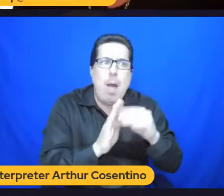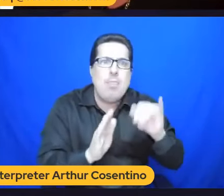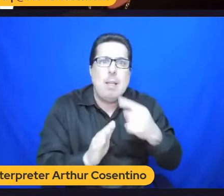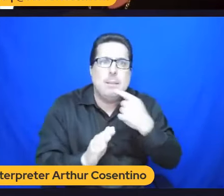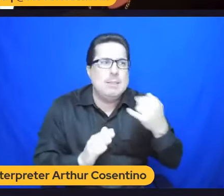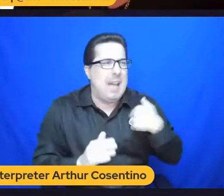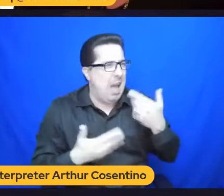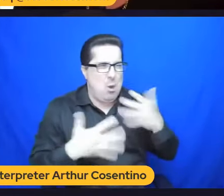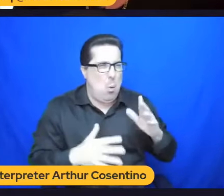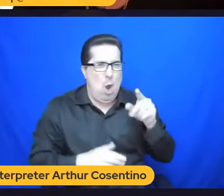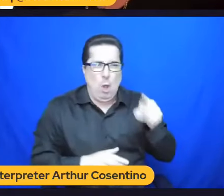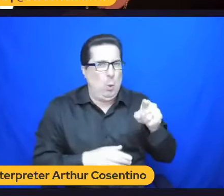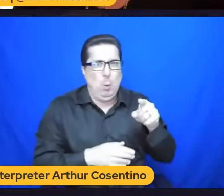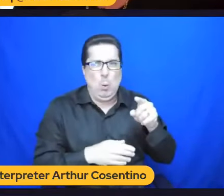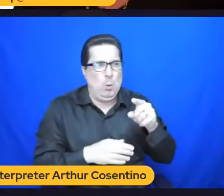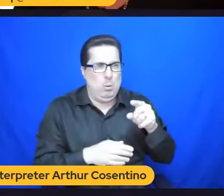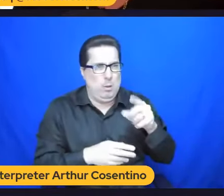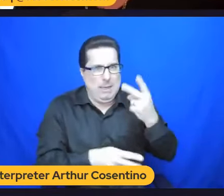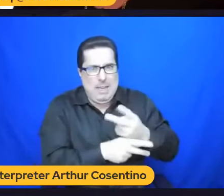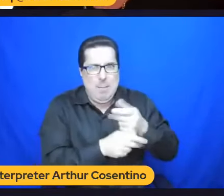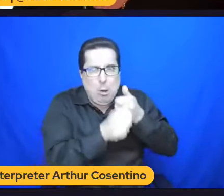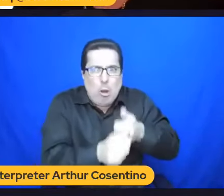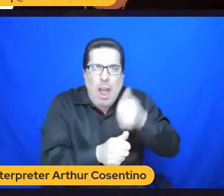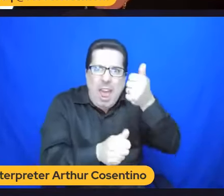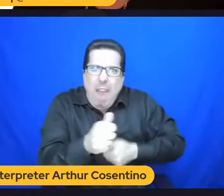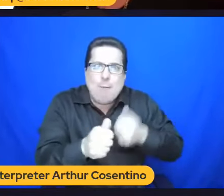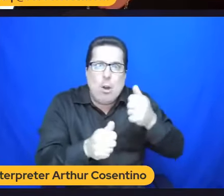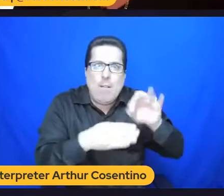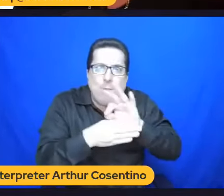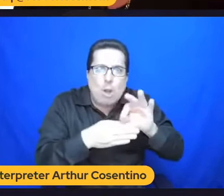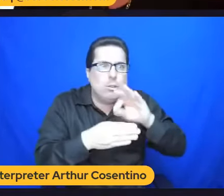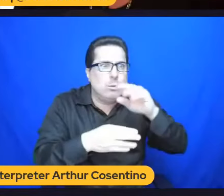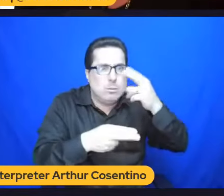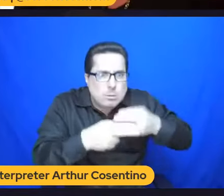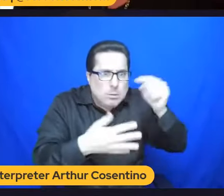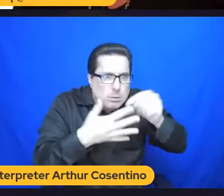don't want you necessarily keeping track of every function call that I make, right?